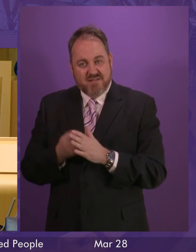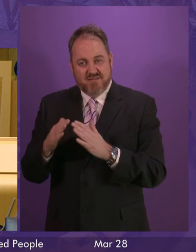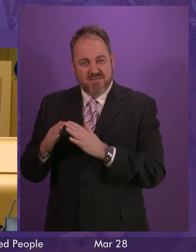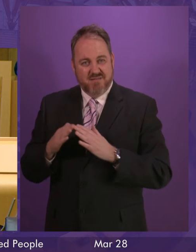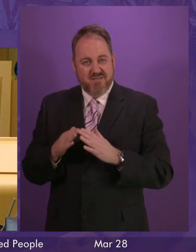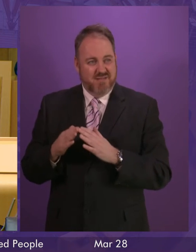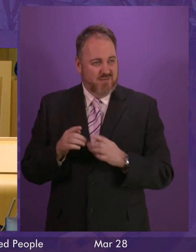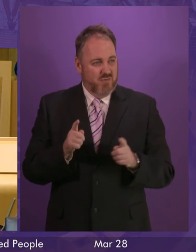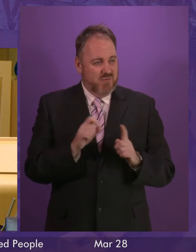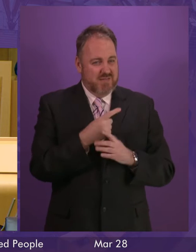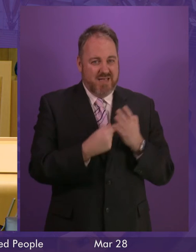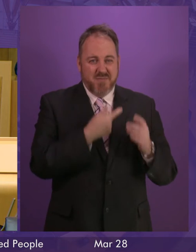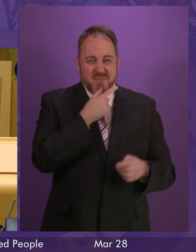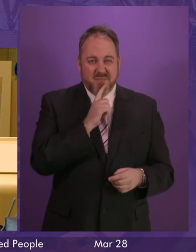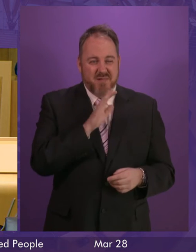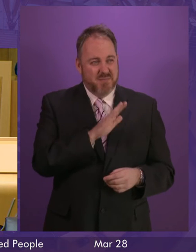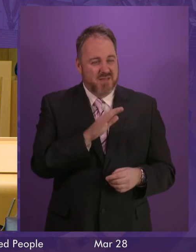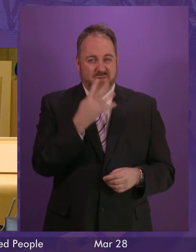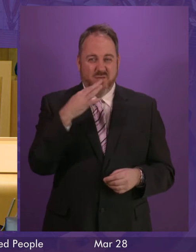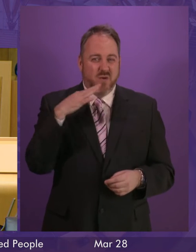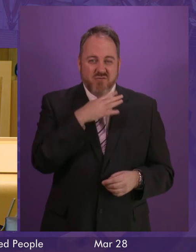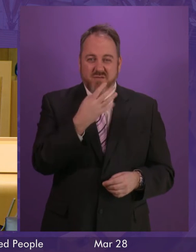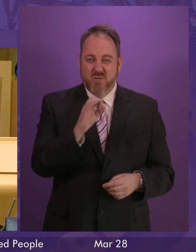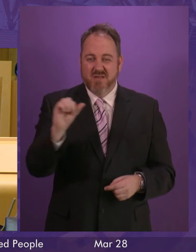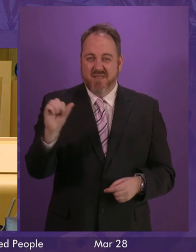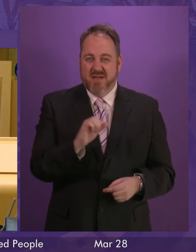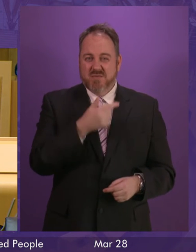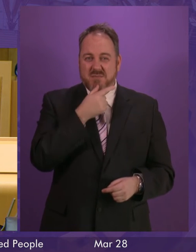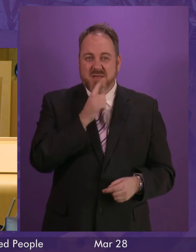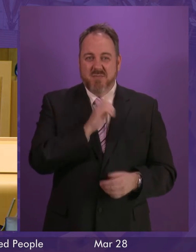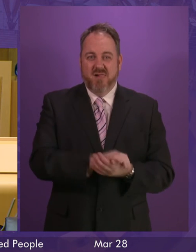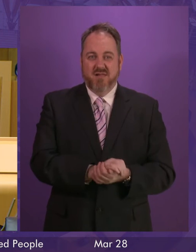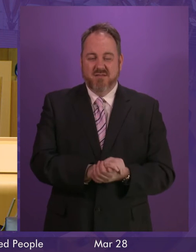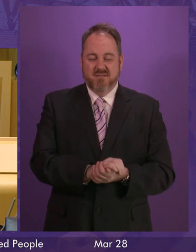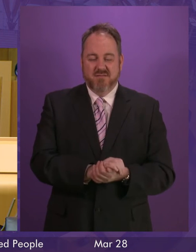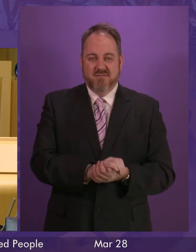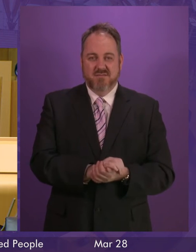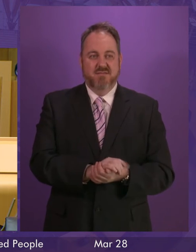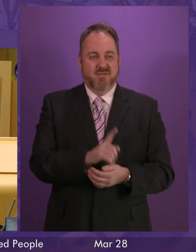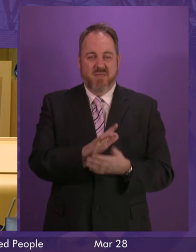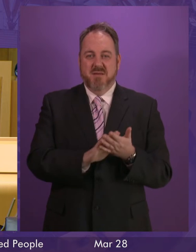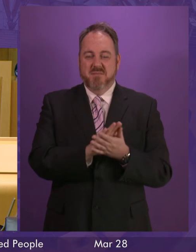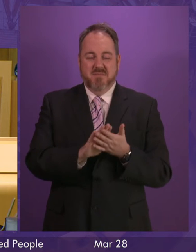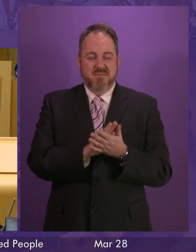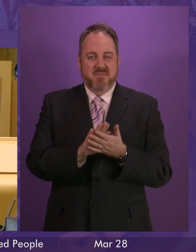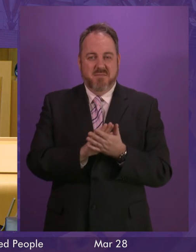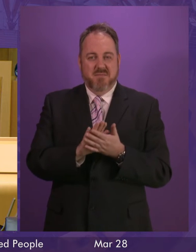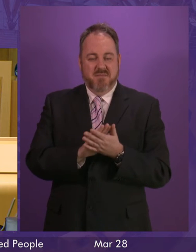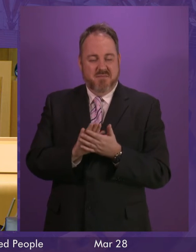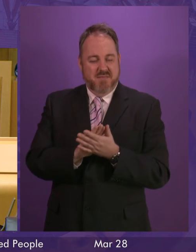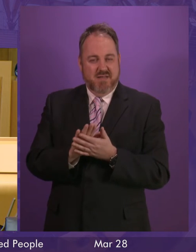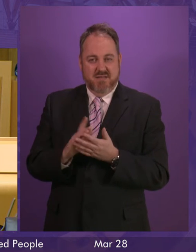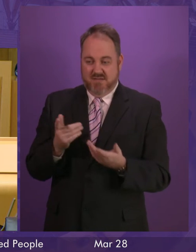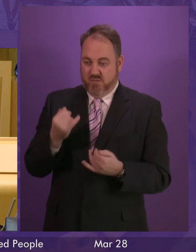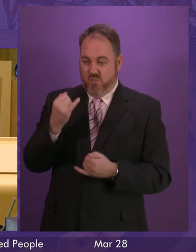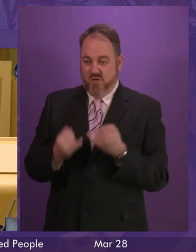24%, around 440,000 people, compared with 17% in a family without, and up